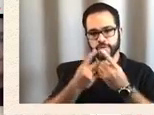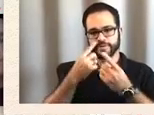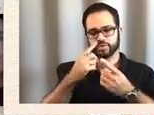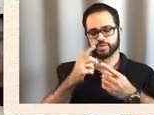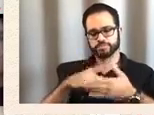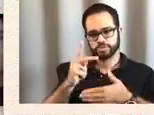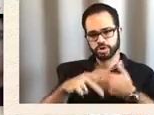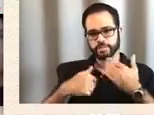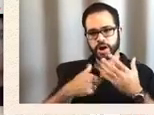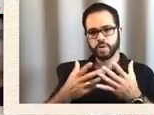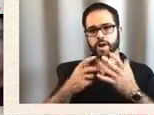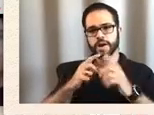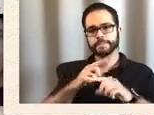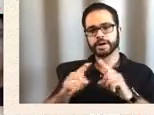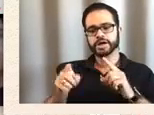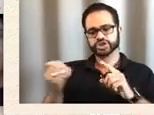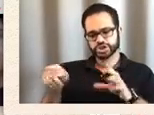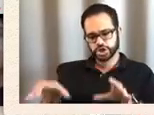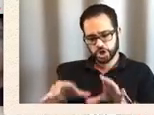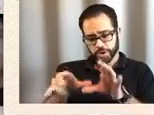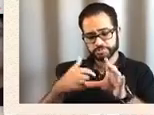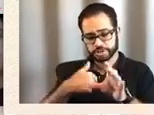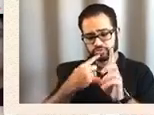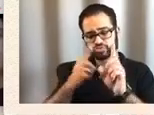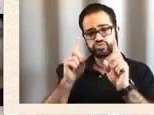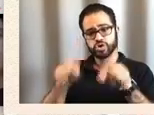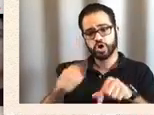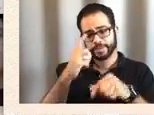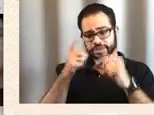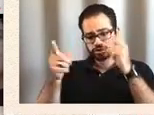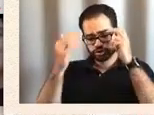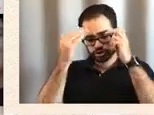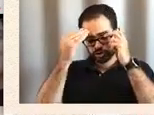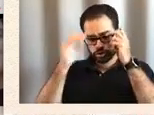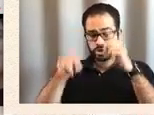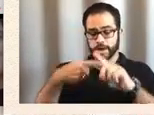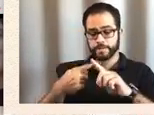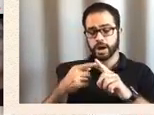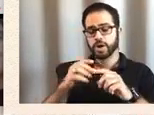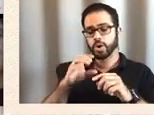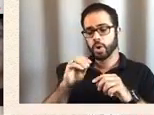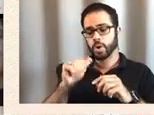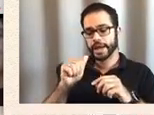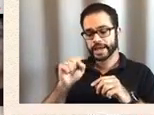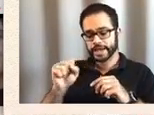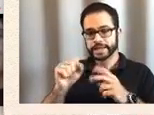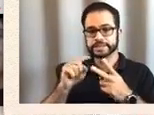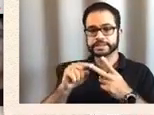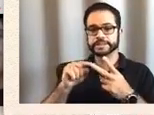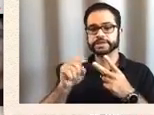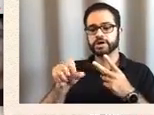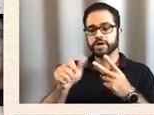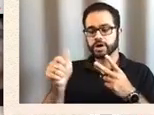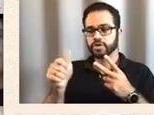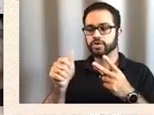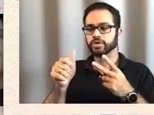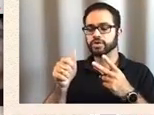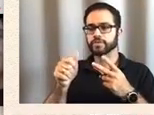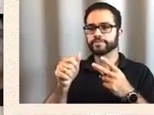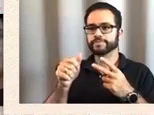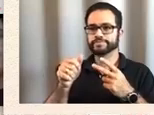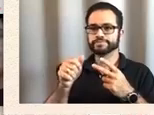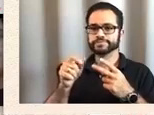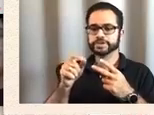herself knew how OAS worked, how good they were compared to other programs in the country, and she knew it would be a good fit for